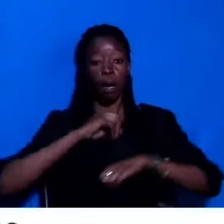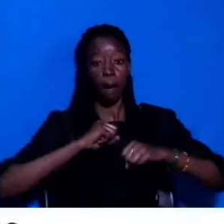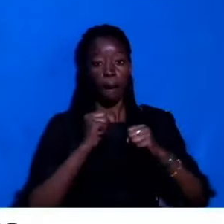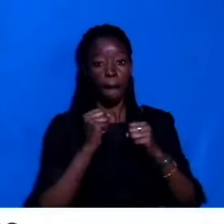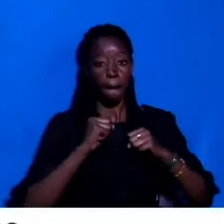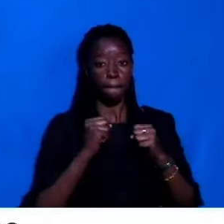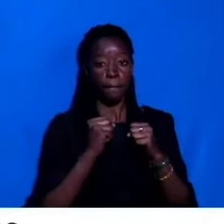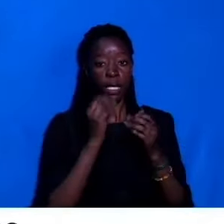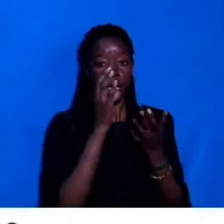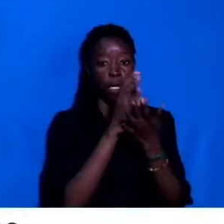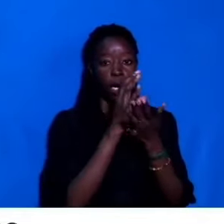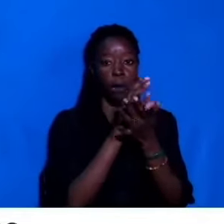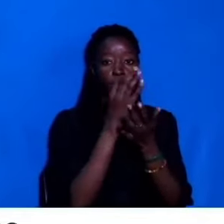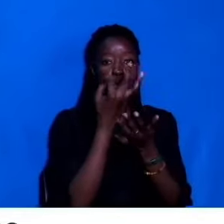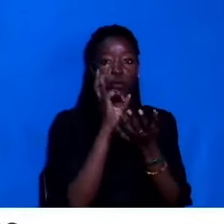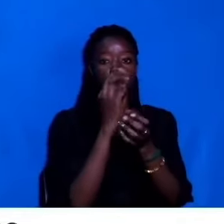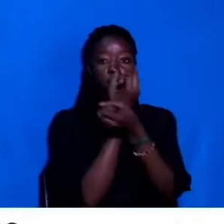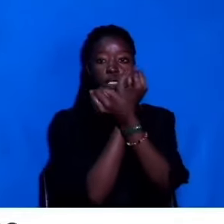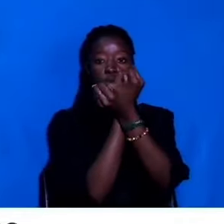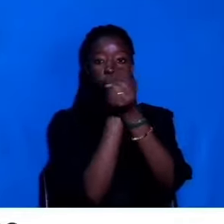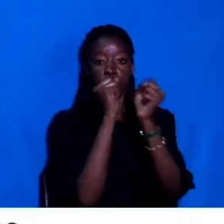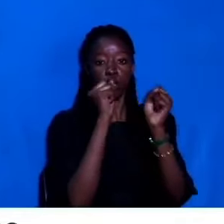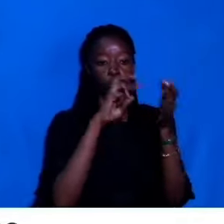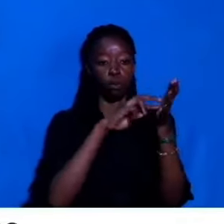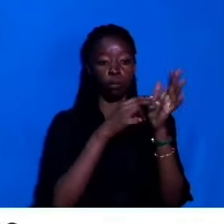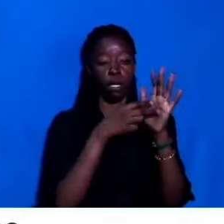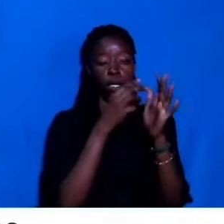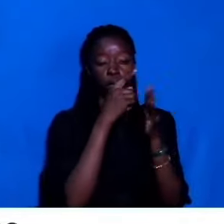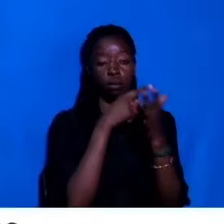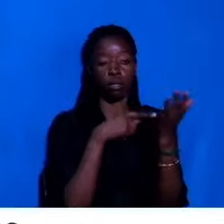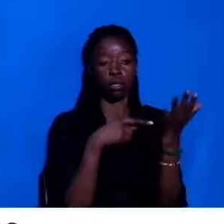of salvation here refers to